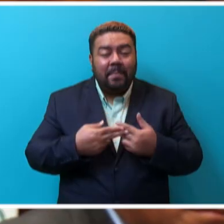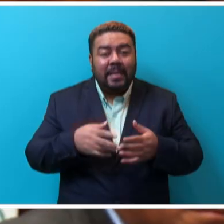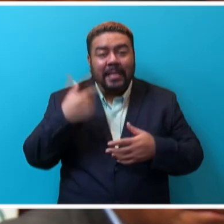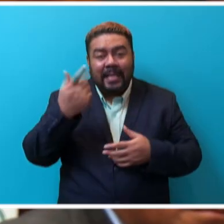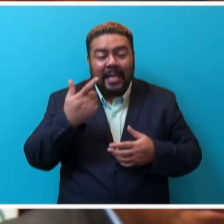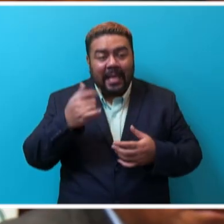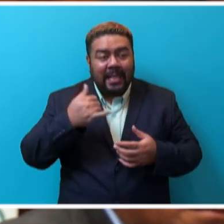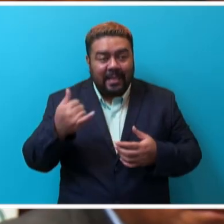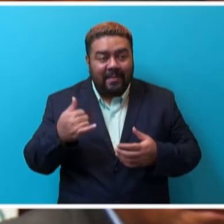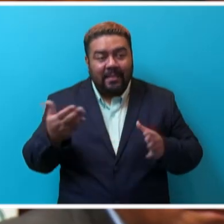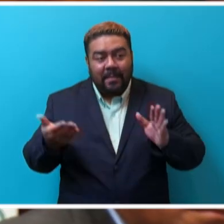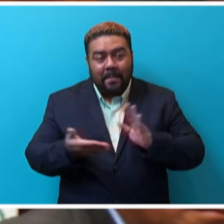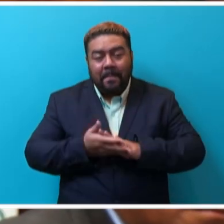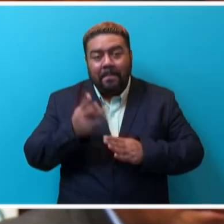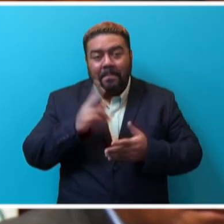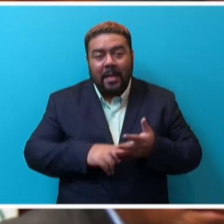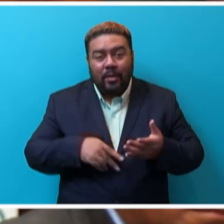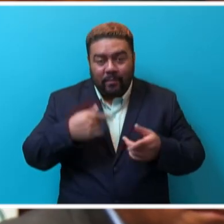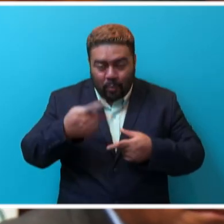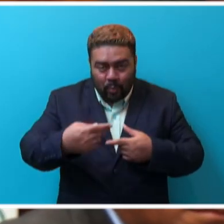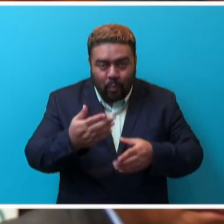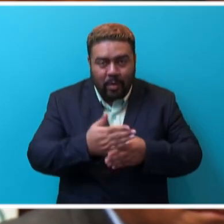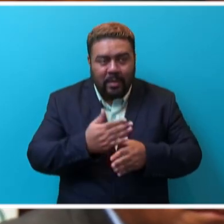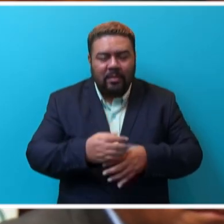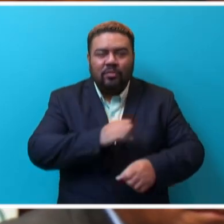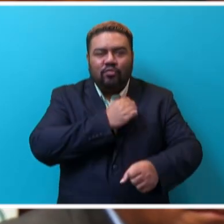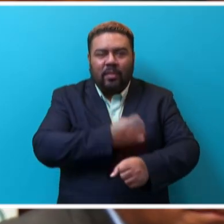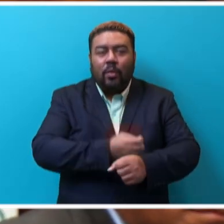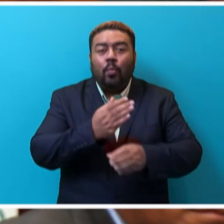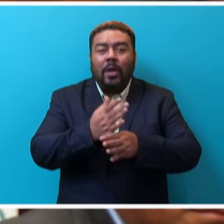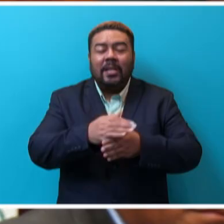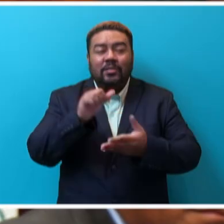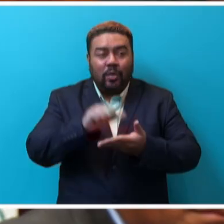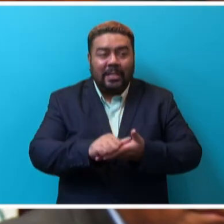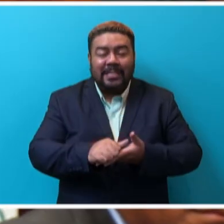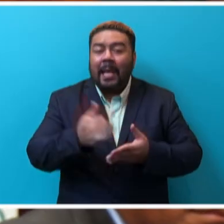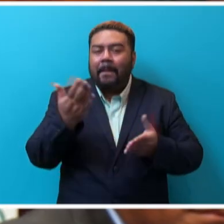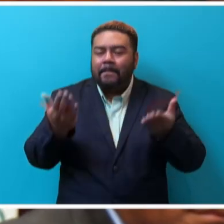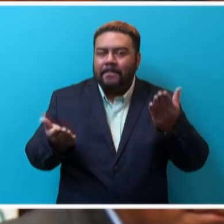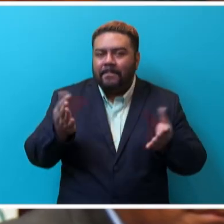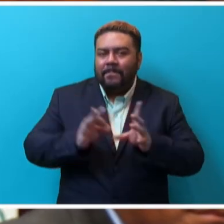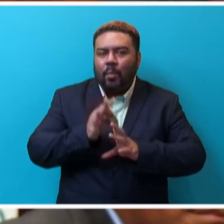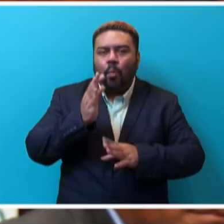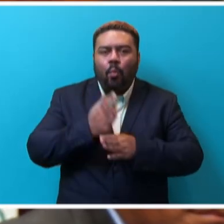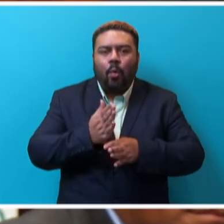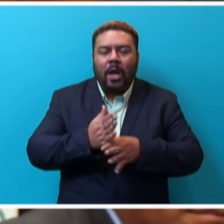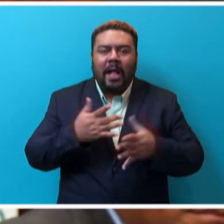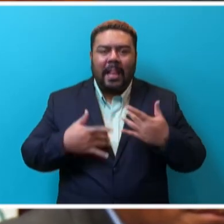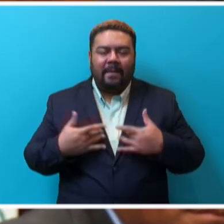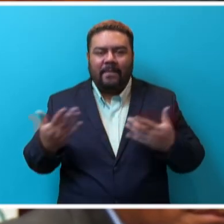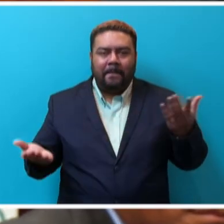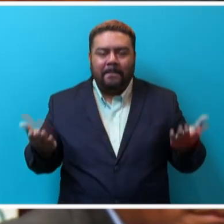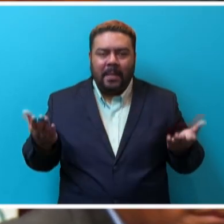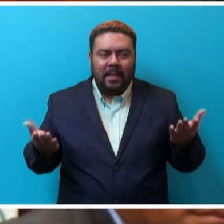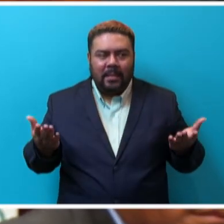review is part of an ongoing effort to strengthen workers' rights, improve work-life balance, and whilst taking